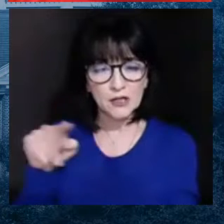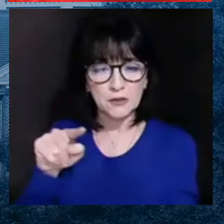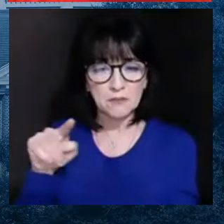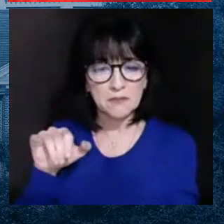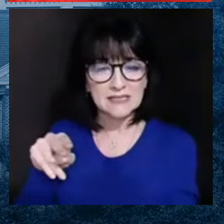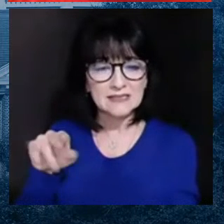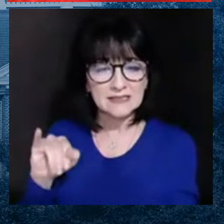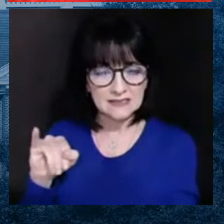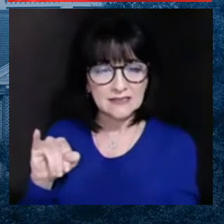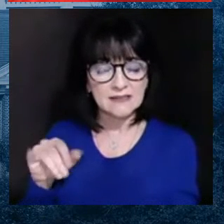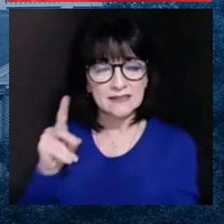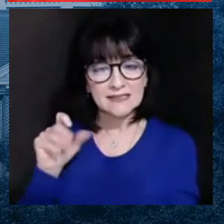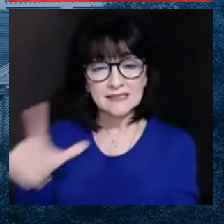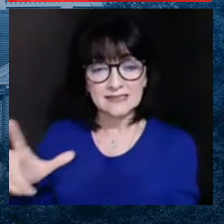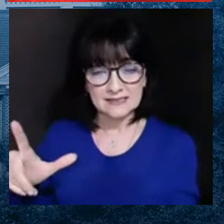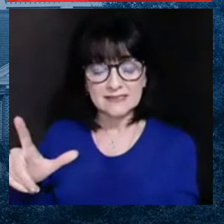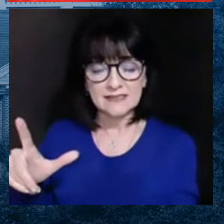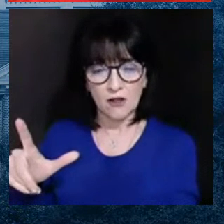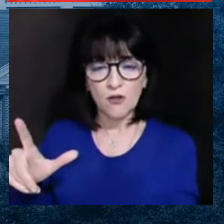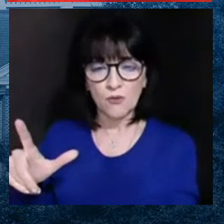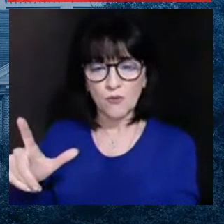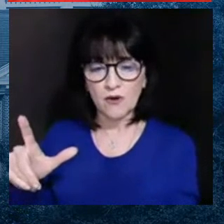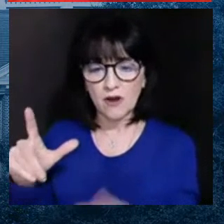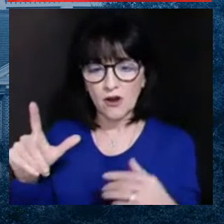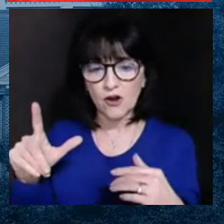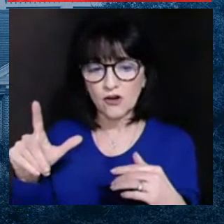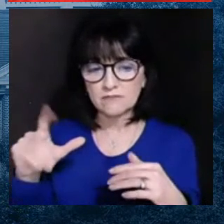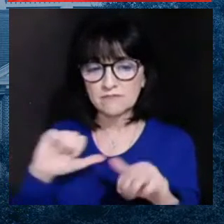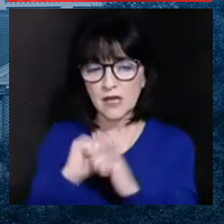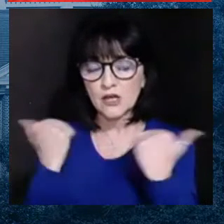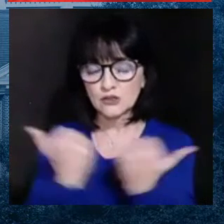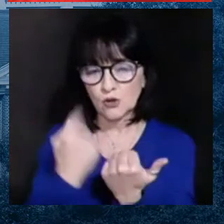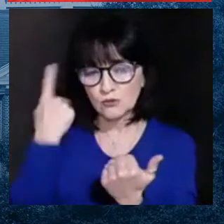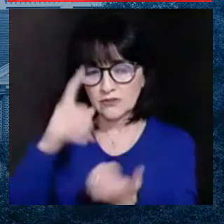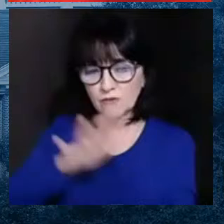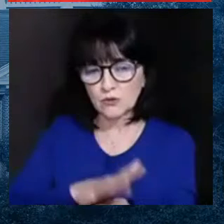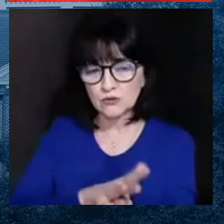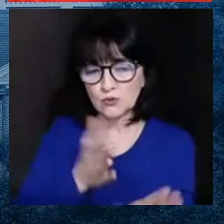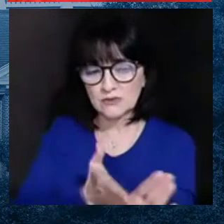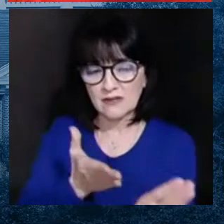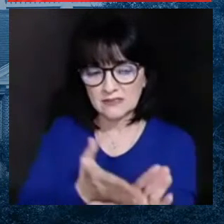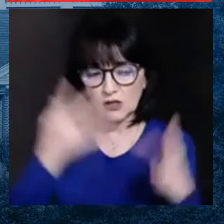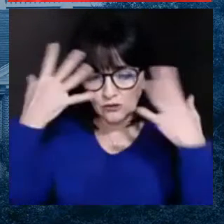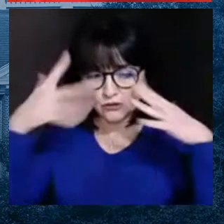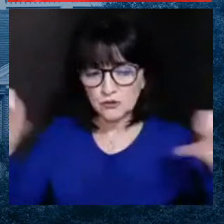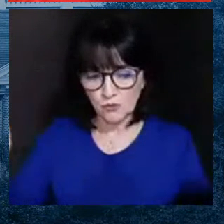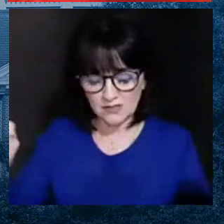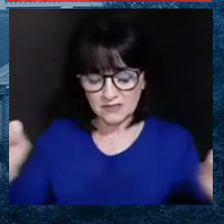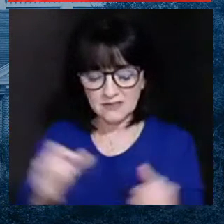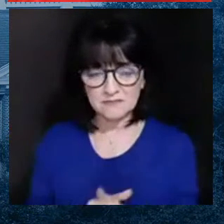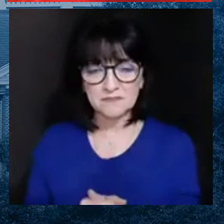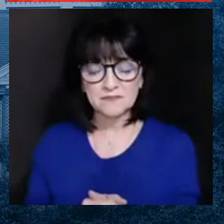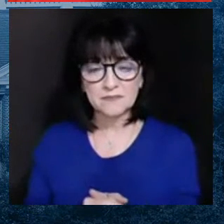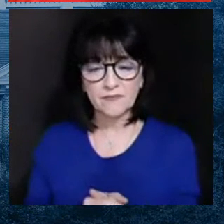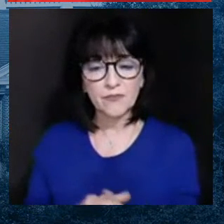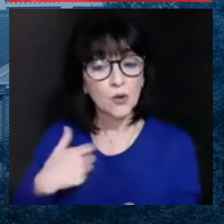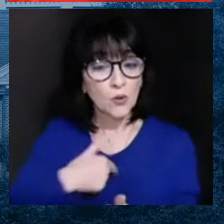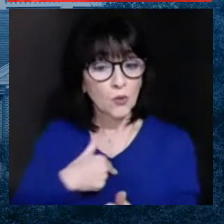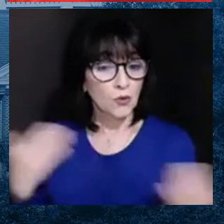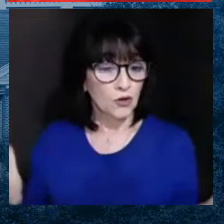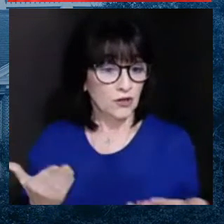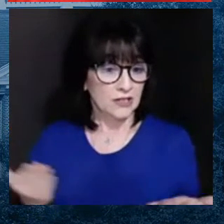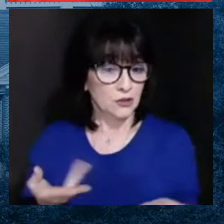Association of School Psychologists. Thank you all for joining us. We're here to sign this legislation. As I said a